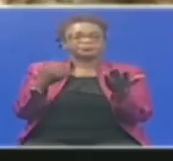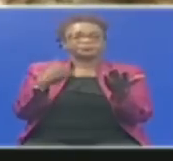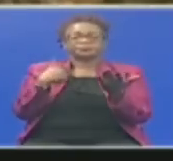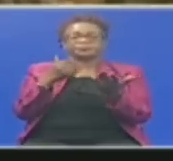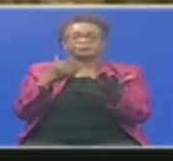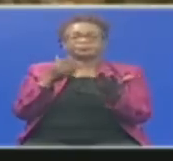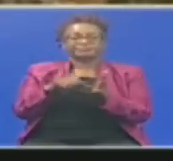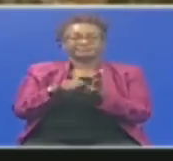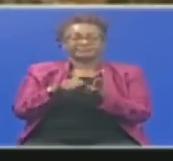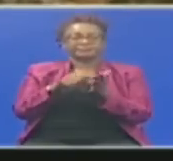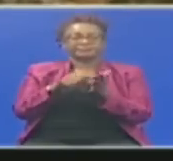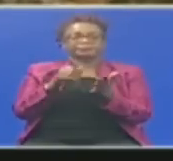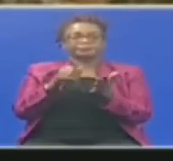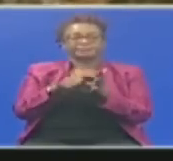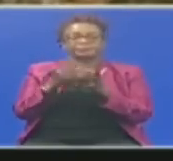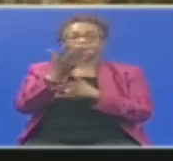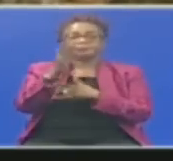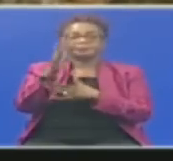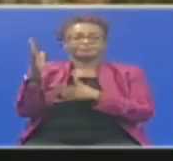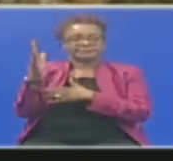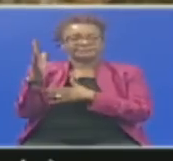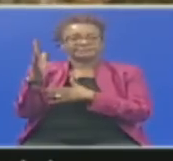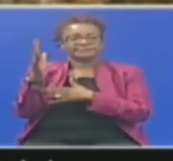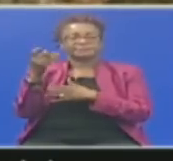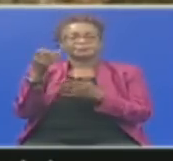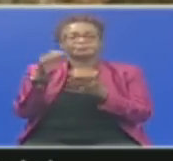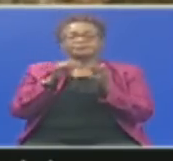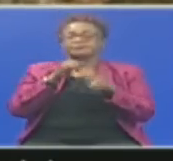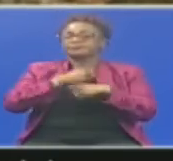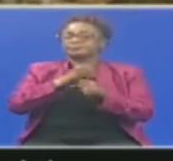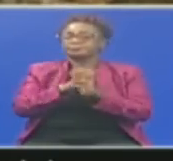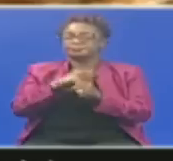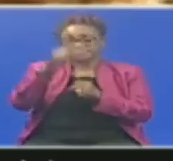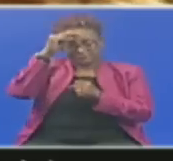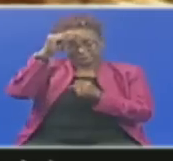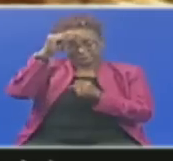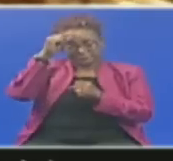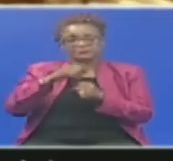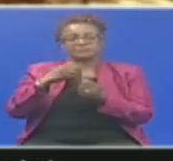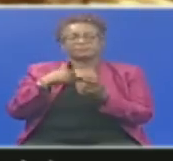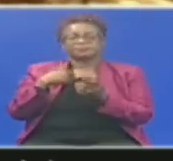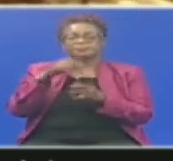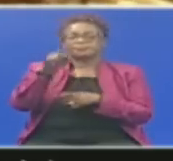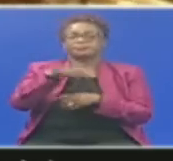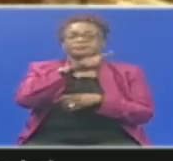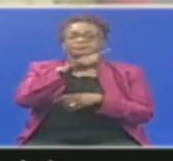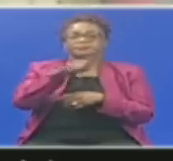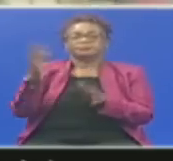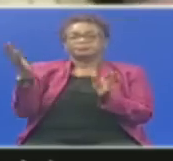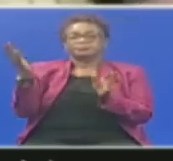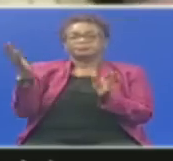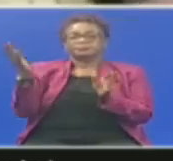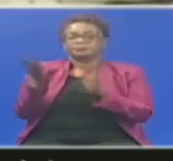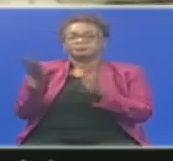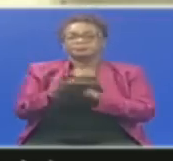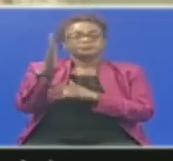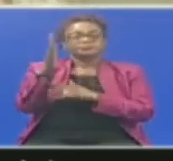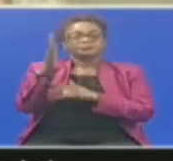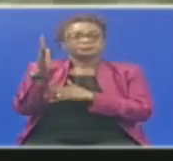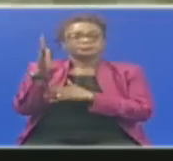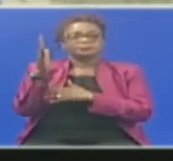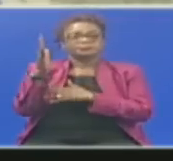on the country's forest cover, forcing the government to impose a ban on logging activities.